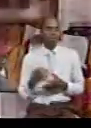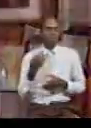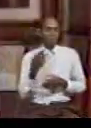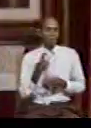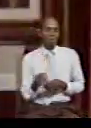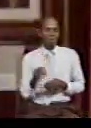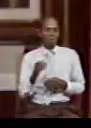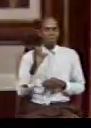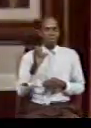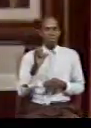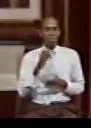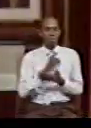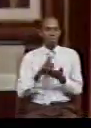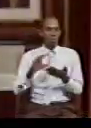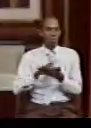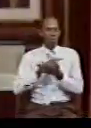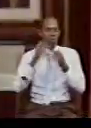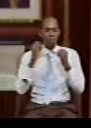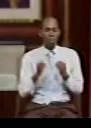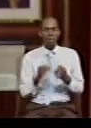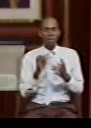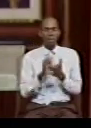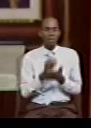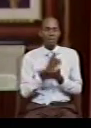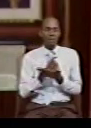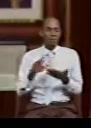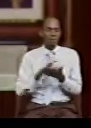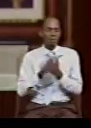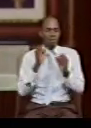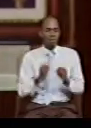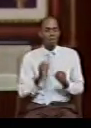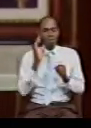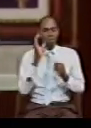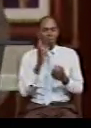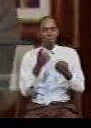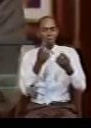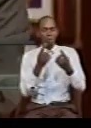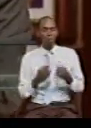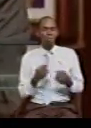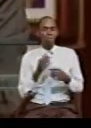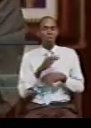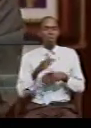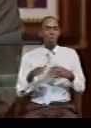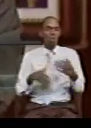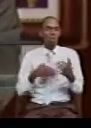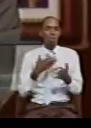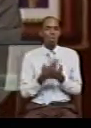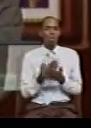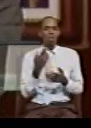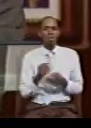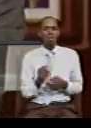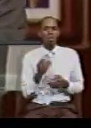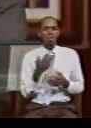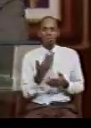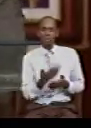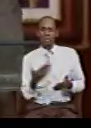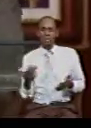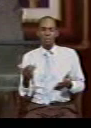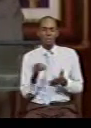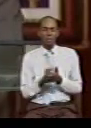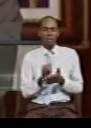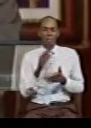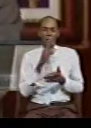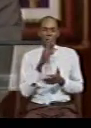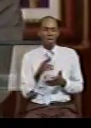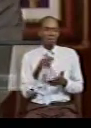supernatural power. That supernatural power will come. All those evil personalities that are standing guard